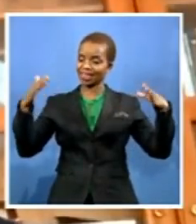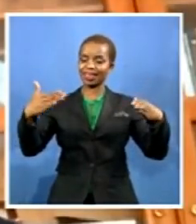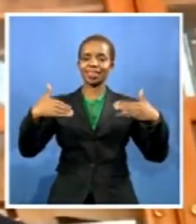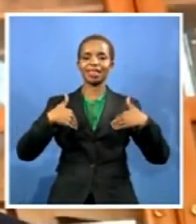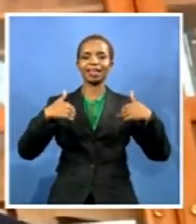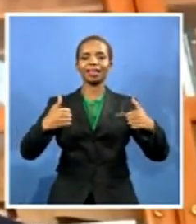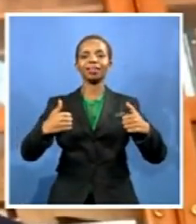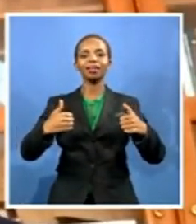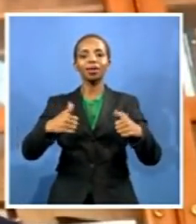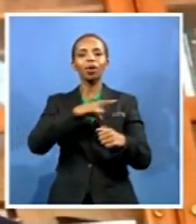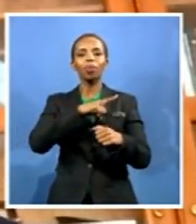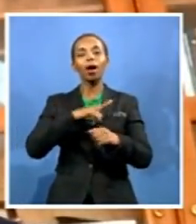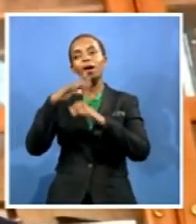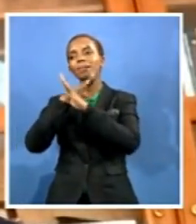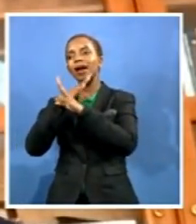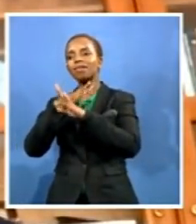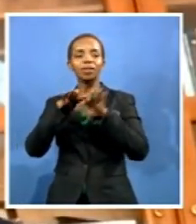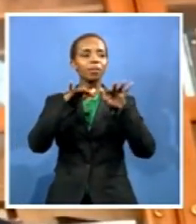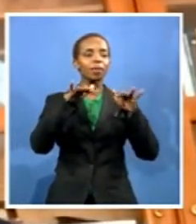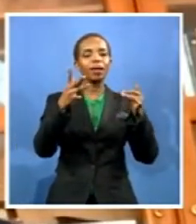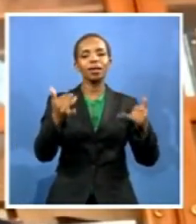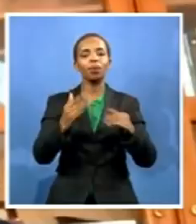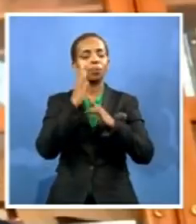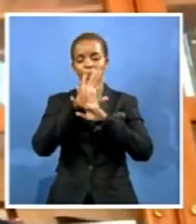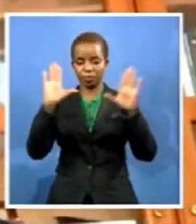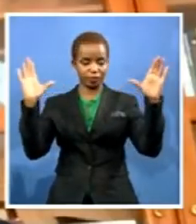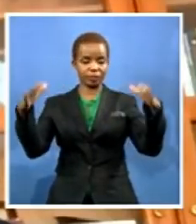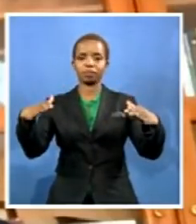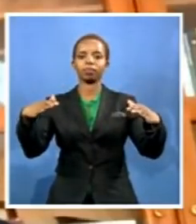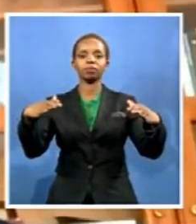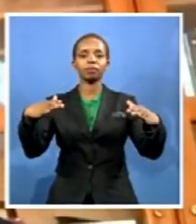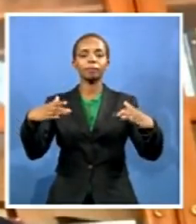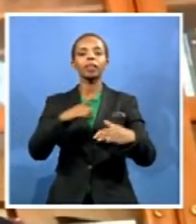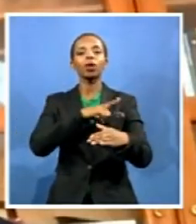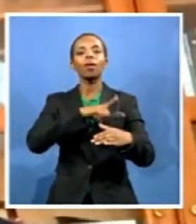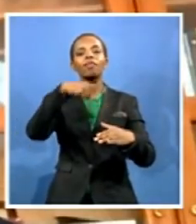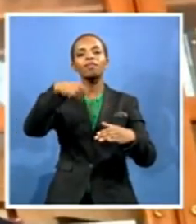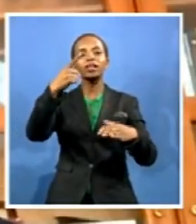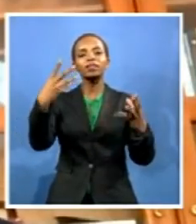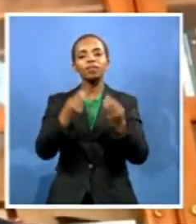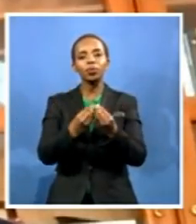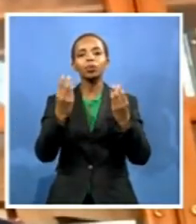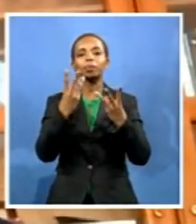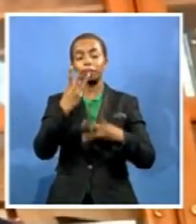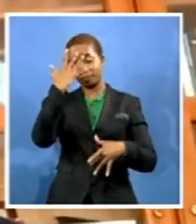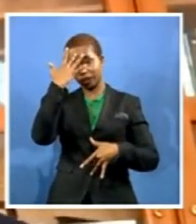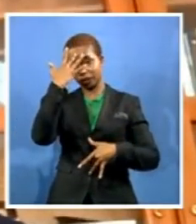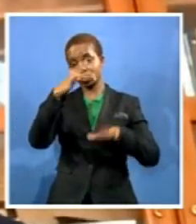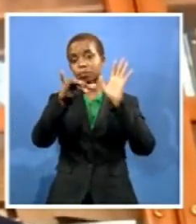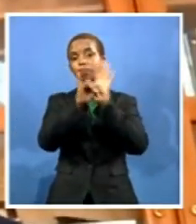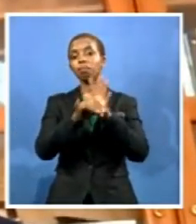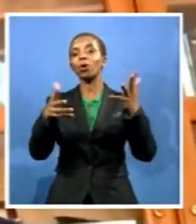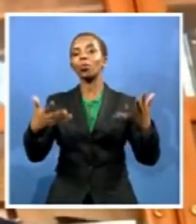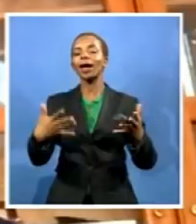for example, the first few cases that came through were actually diagnosed by private sector. They were admitted in the private hospitals, and